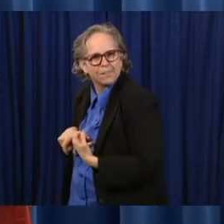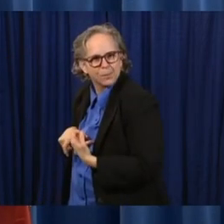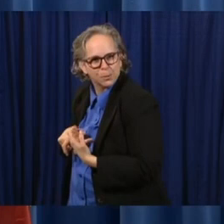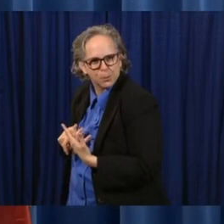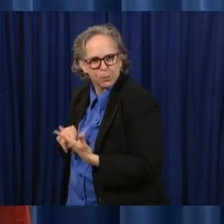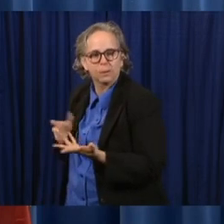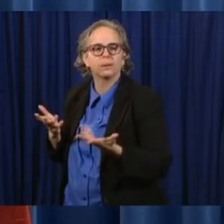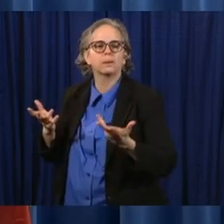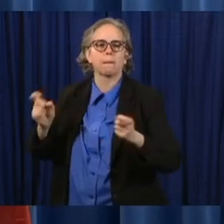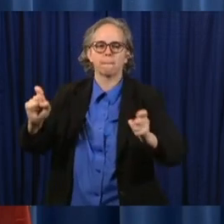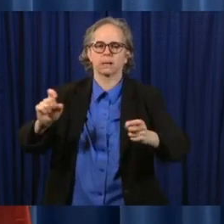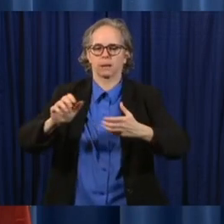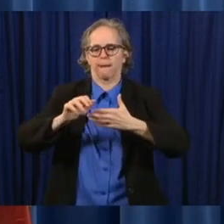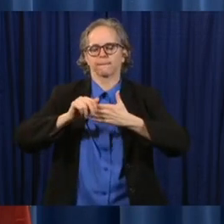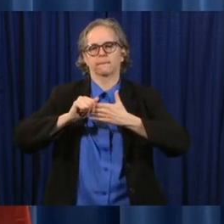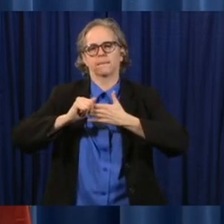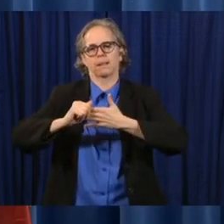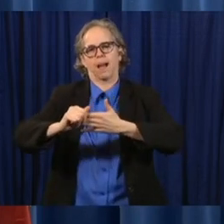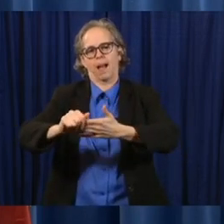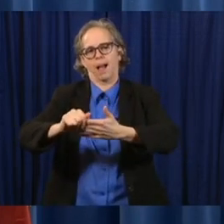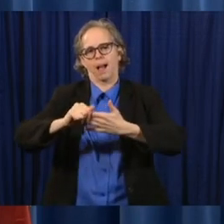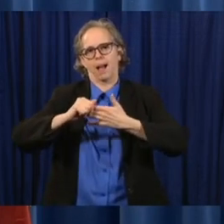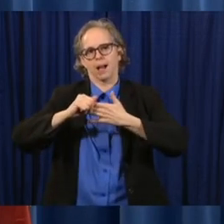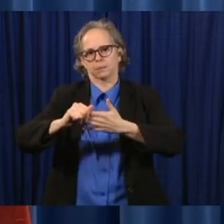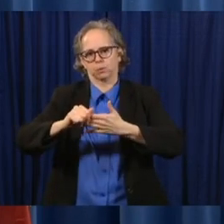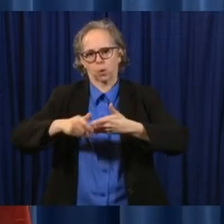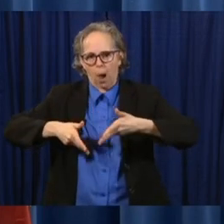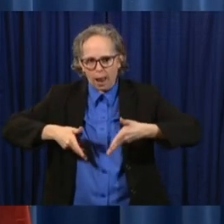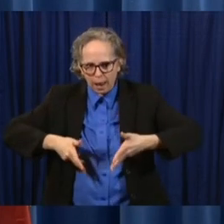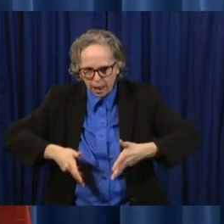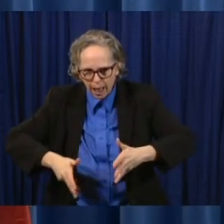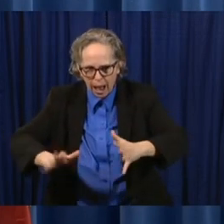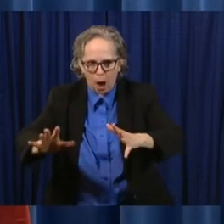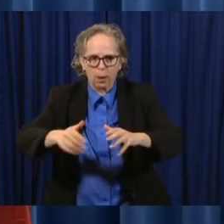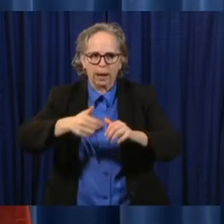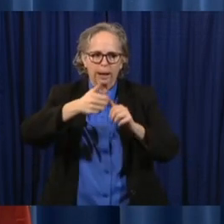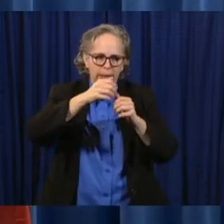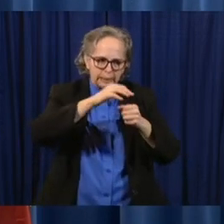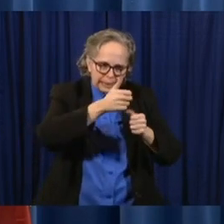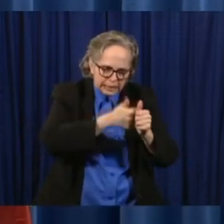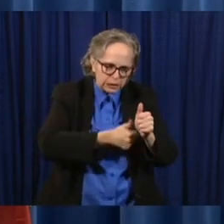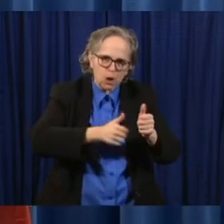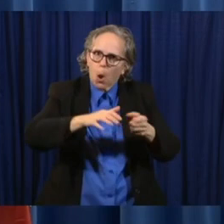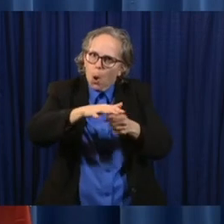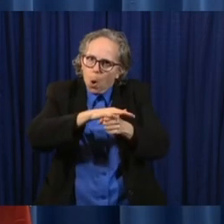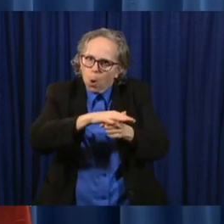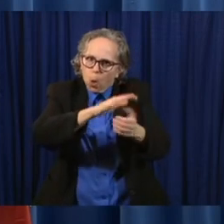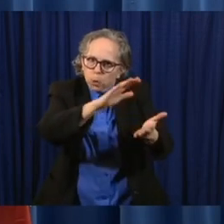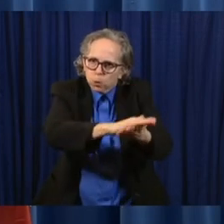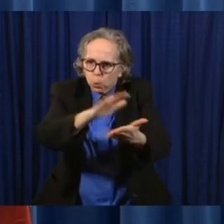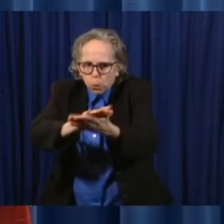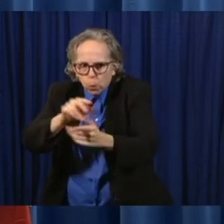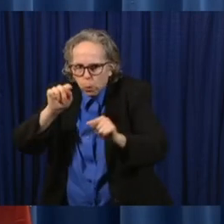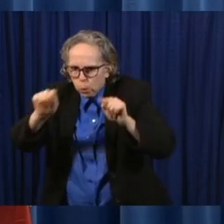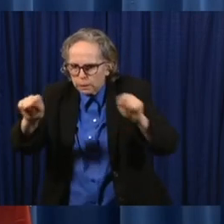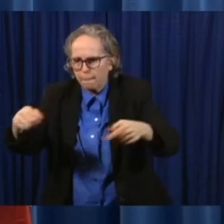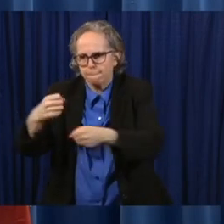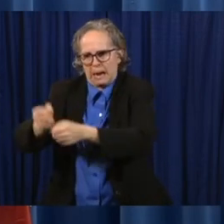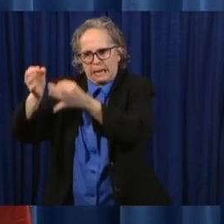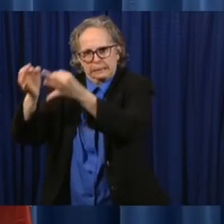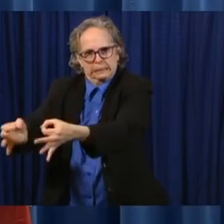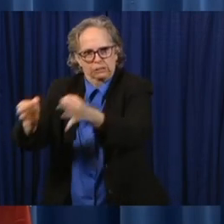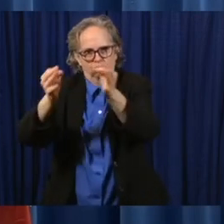as we should, for the local schools, because what they find in their